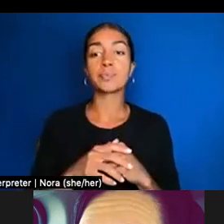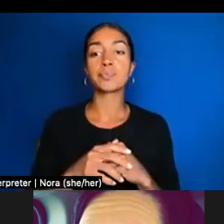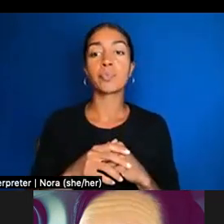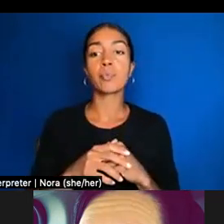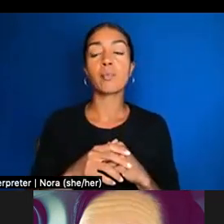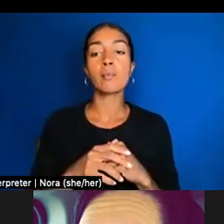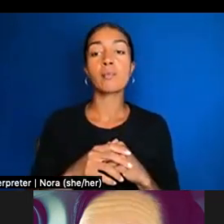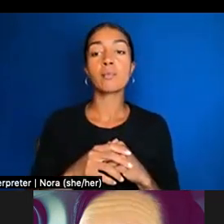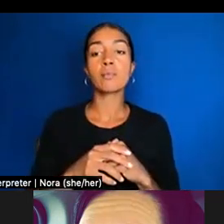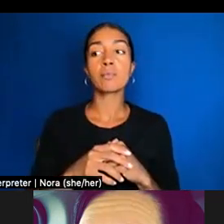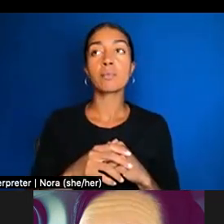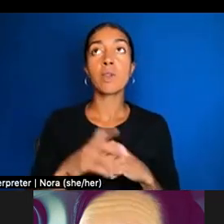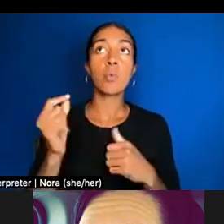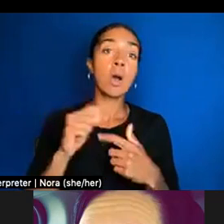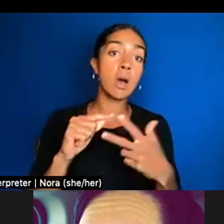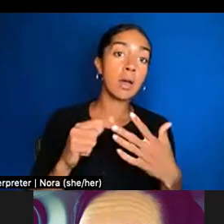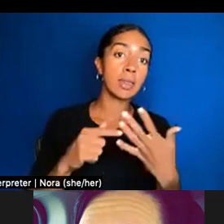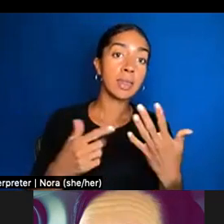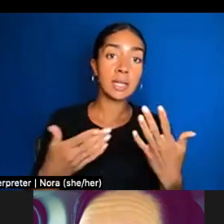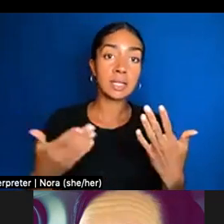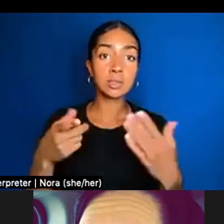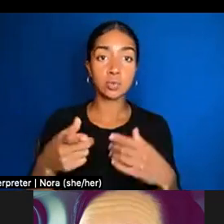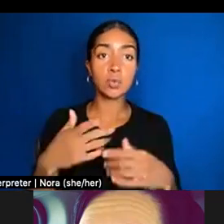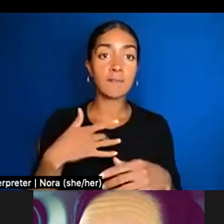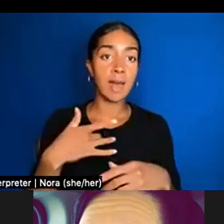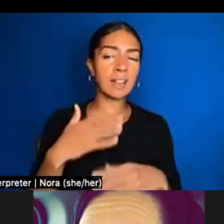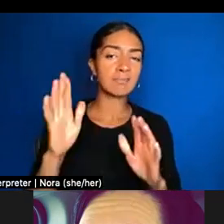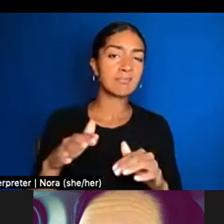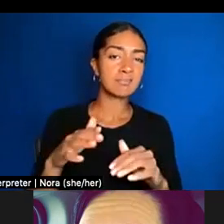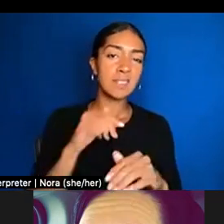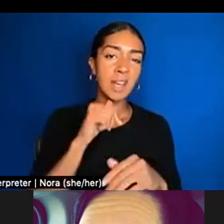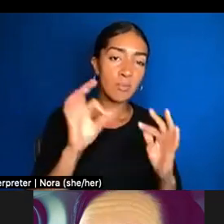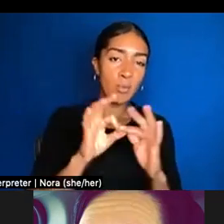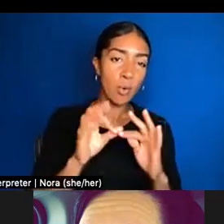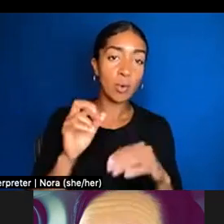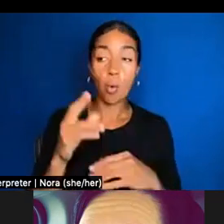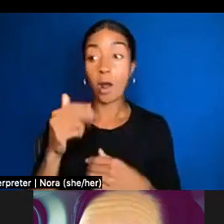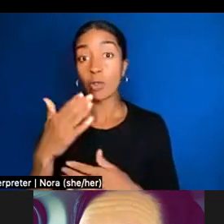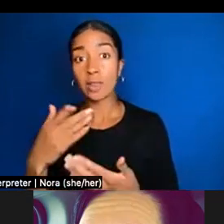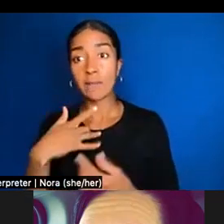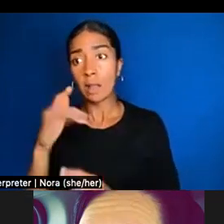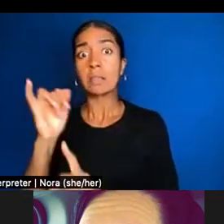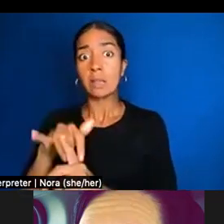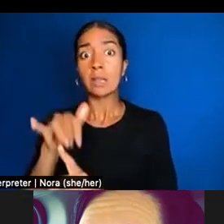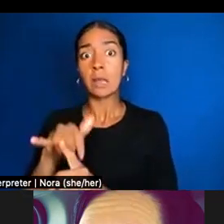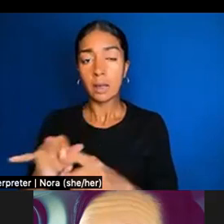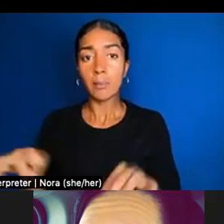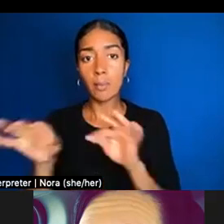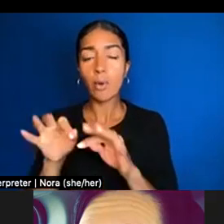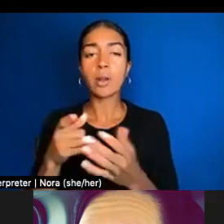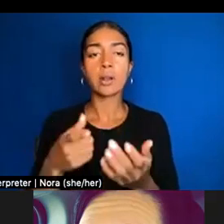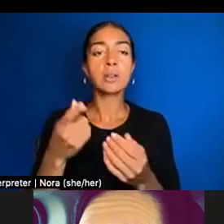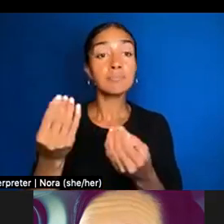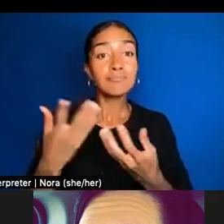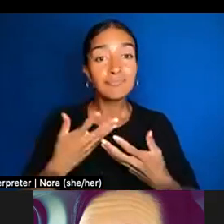you know, things that you felt like you didn't need to know, or things that like are really useful to you, you know, please share that with us. We